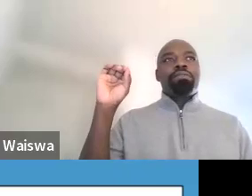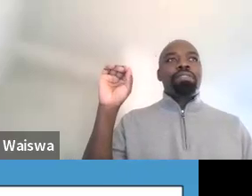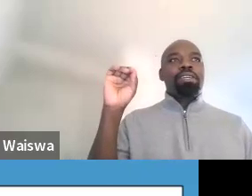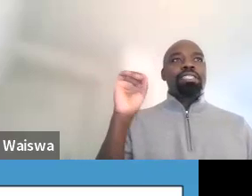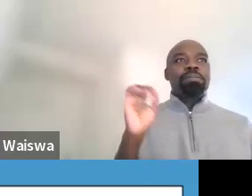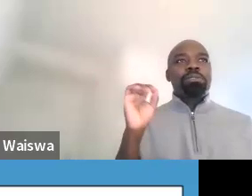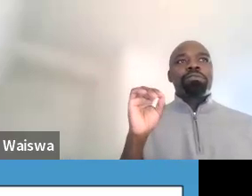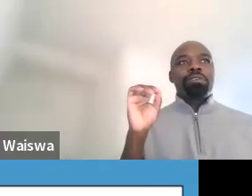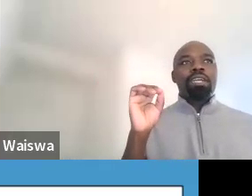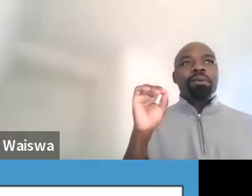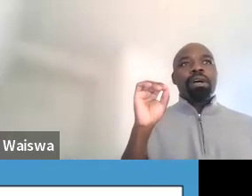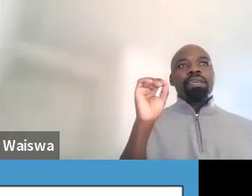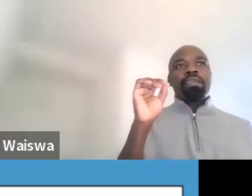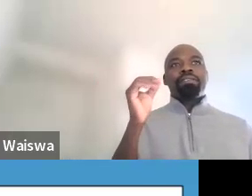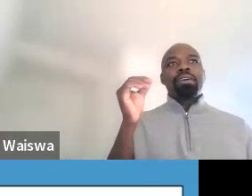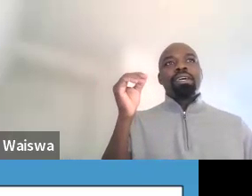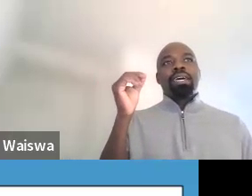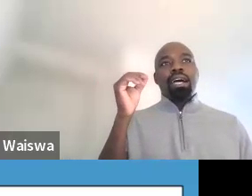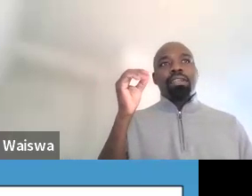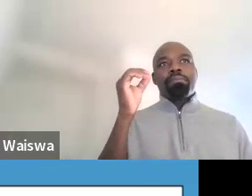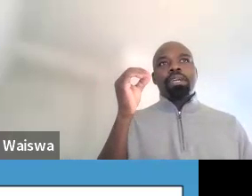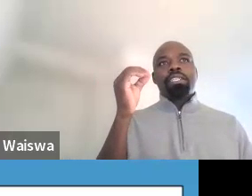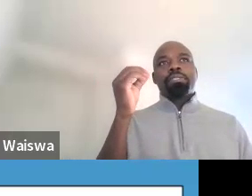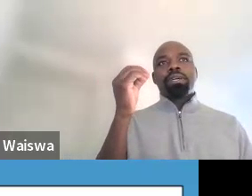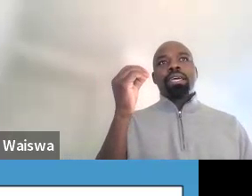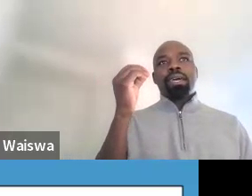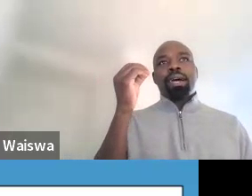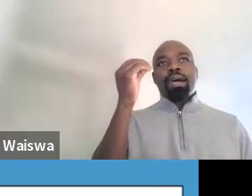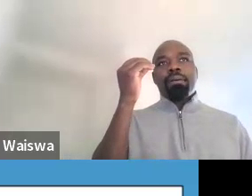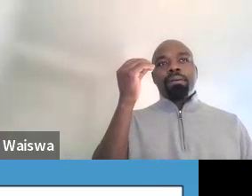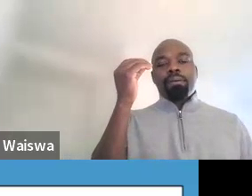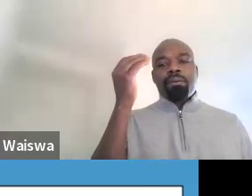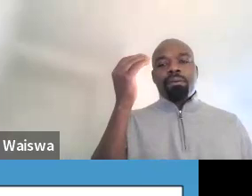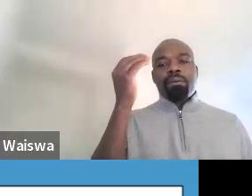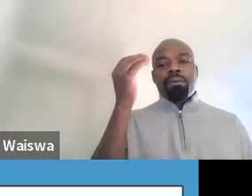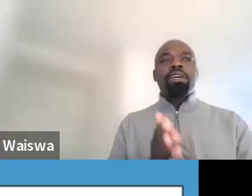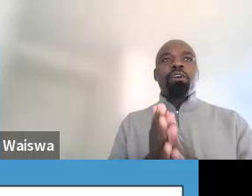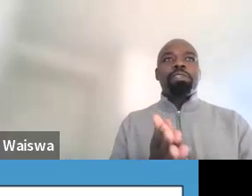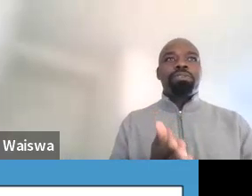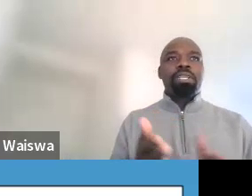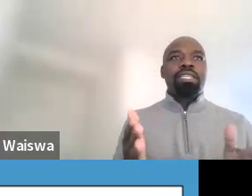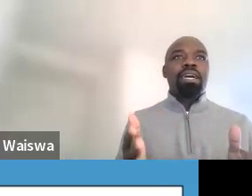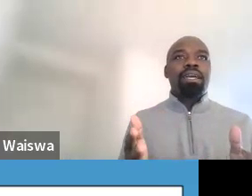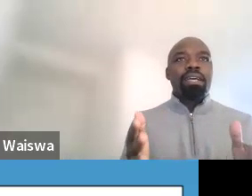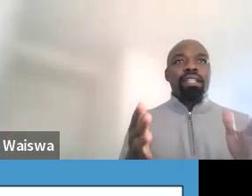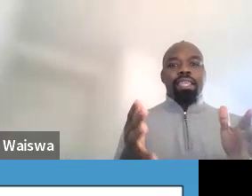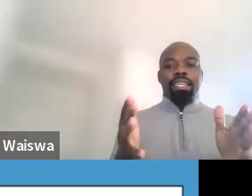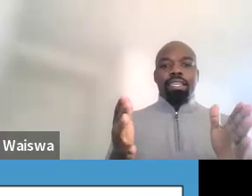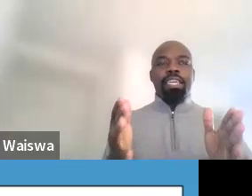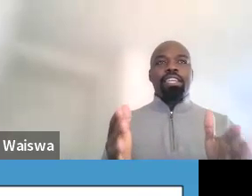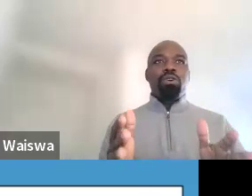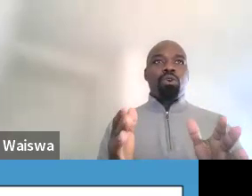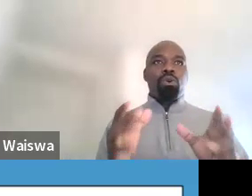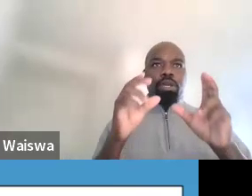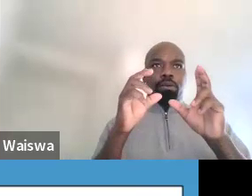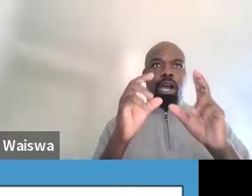one of the things that sometimes we forget about is to make sure that when the reader opens your letter, that